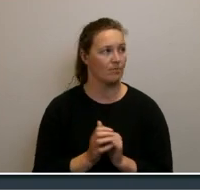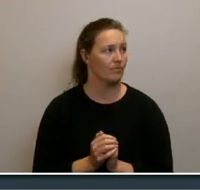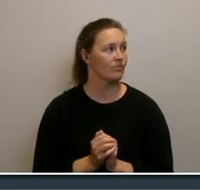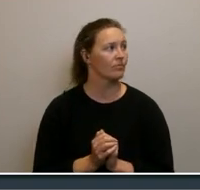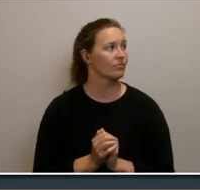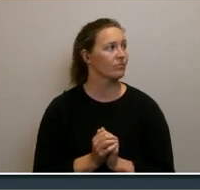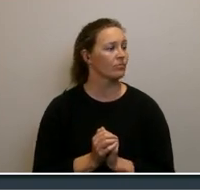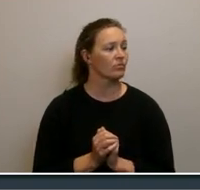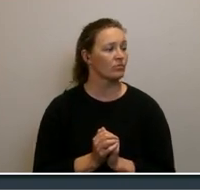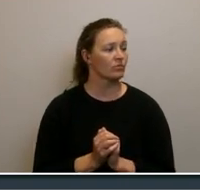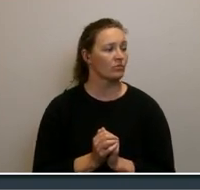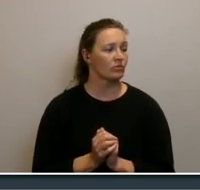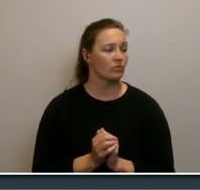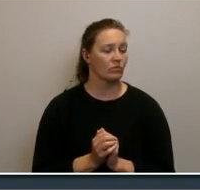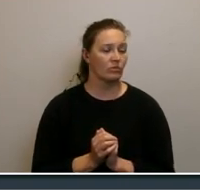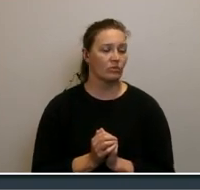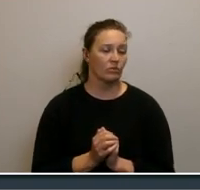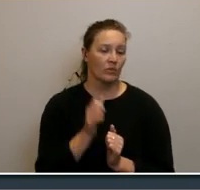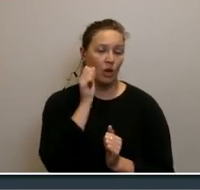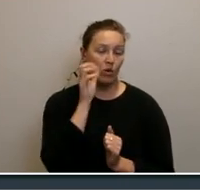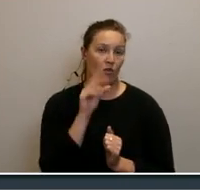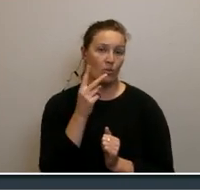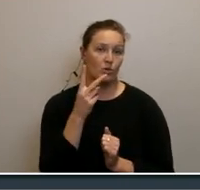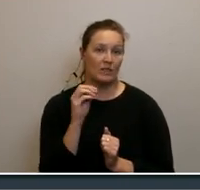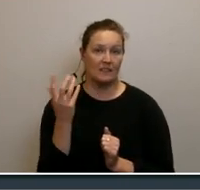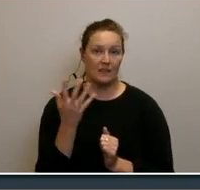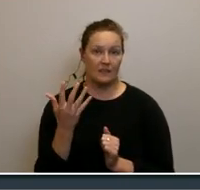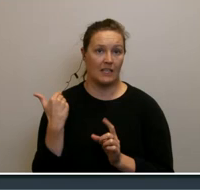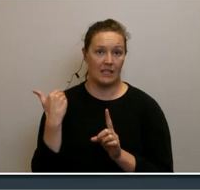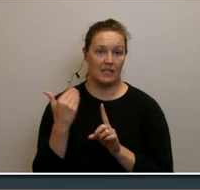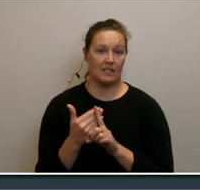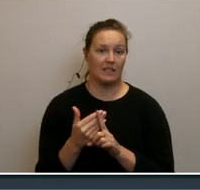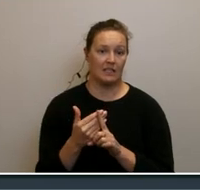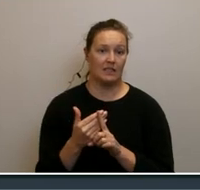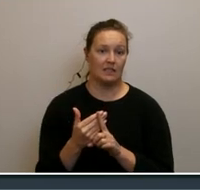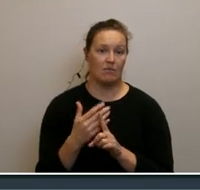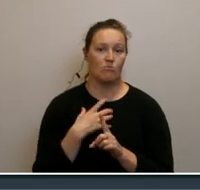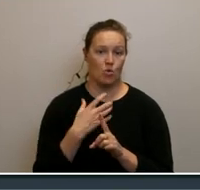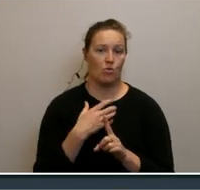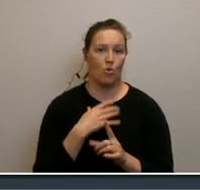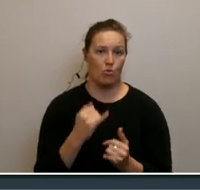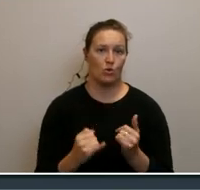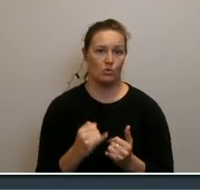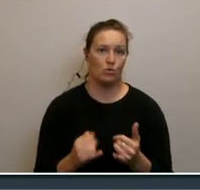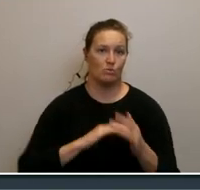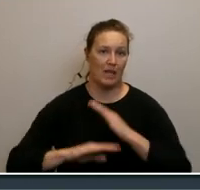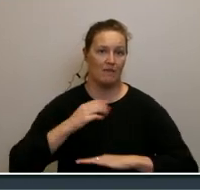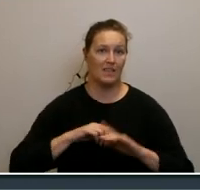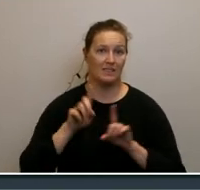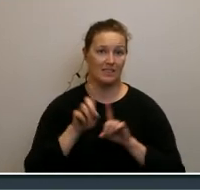We welcome the acknowledgement that since 2015 there has been an ongoing escalation of antisocial behaviour in the